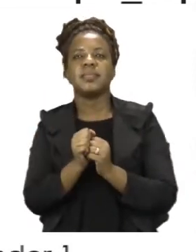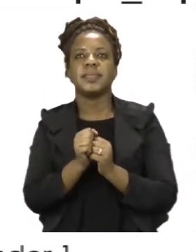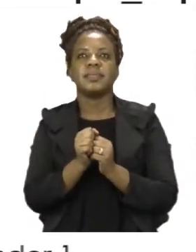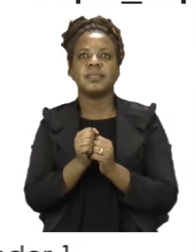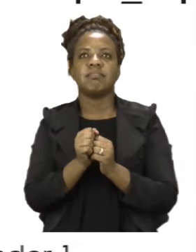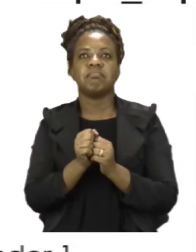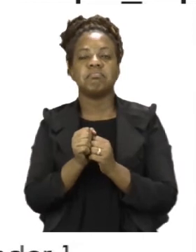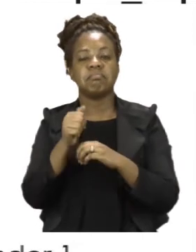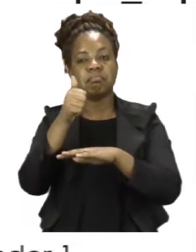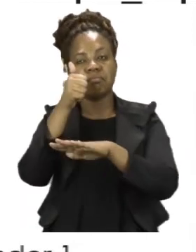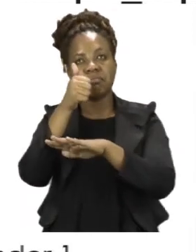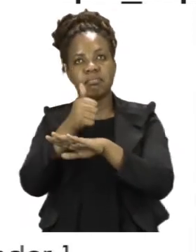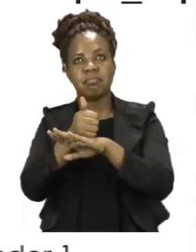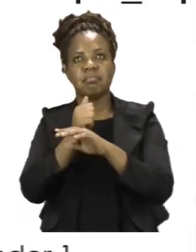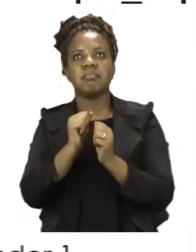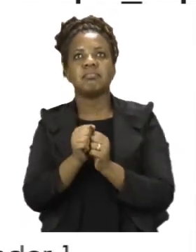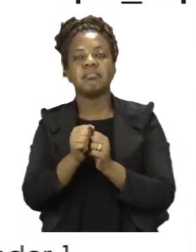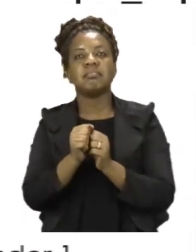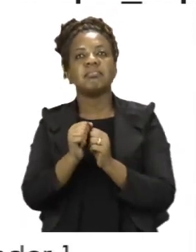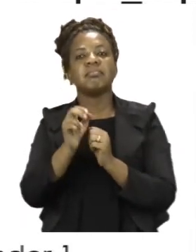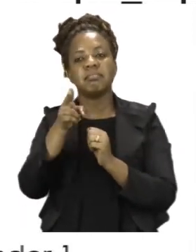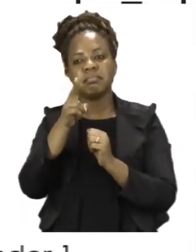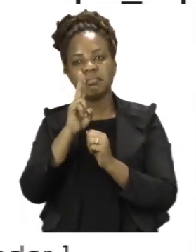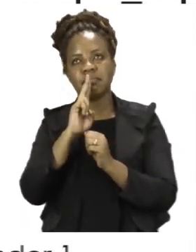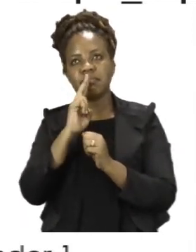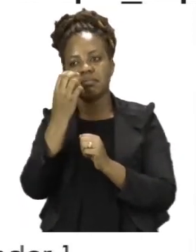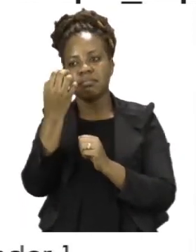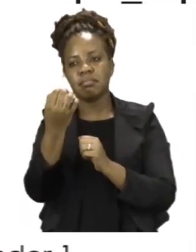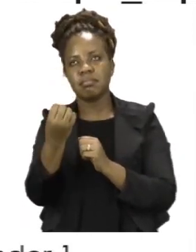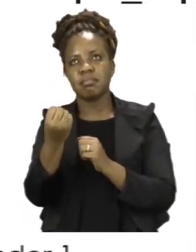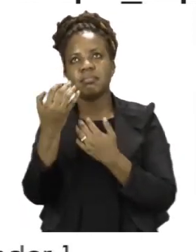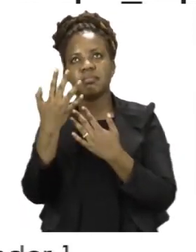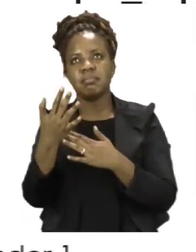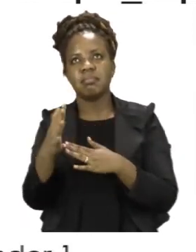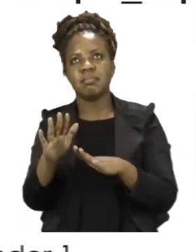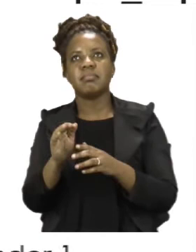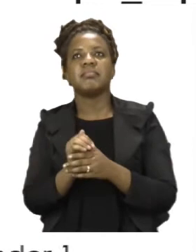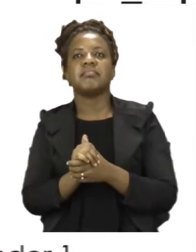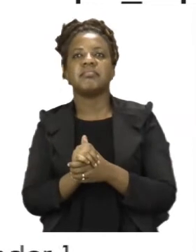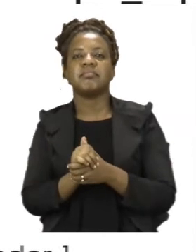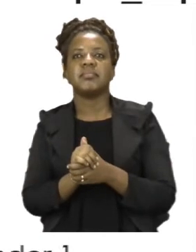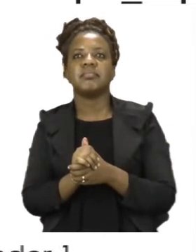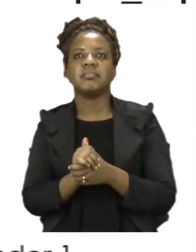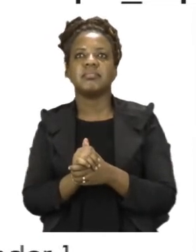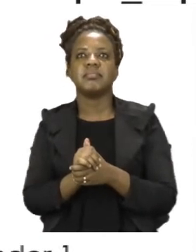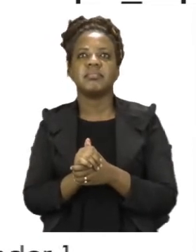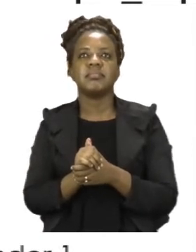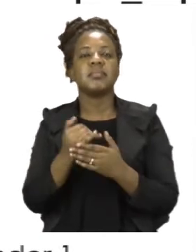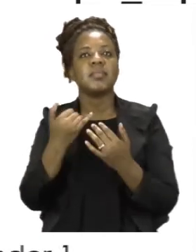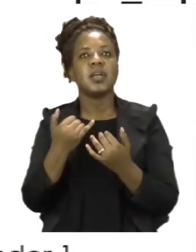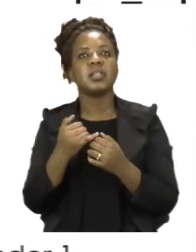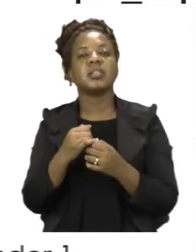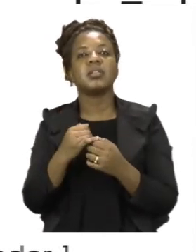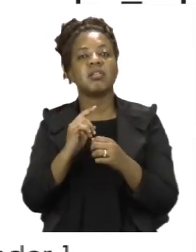very lucky that they have already put the answers, but I'd like you to first help me,